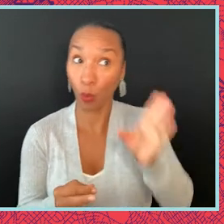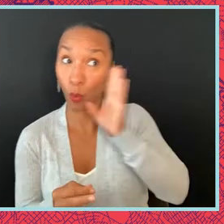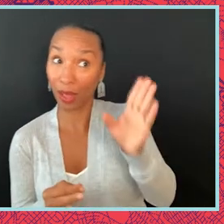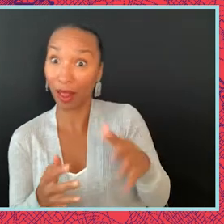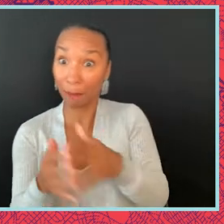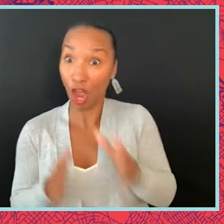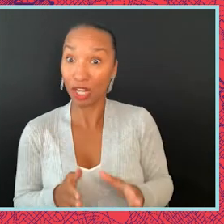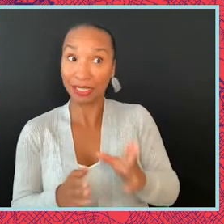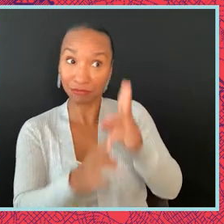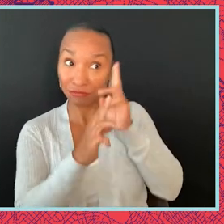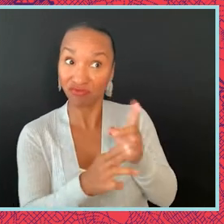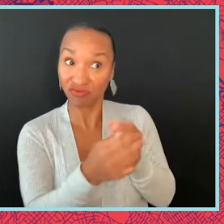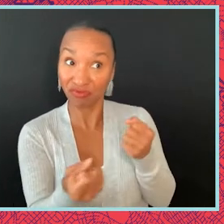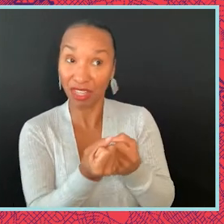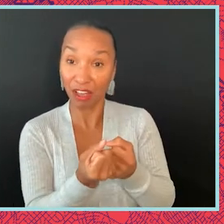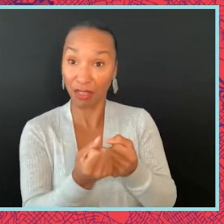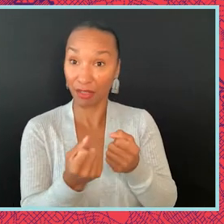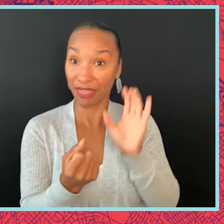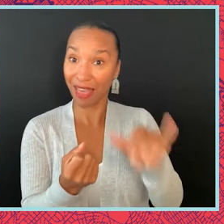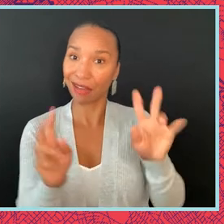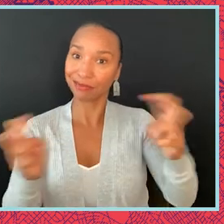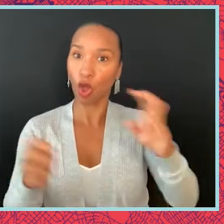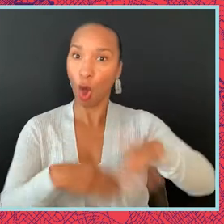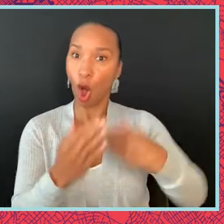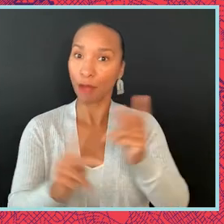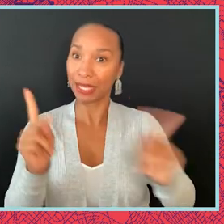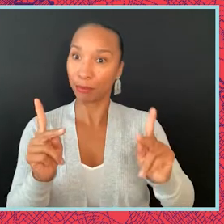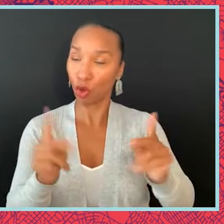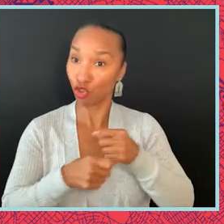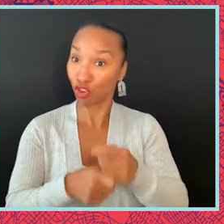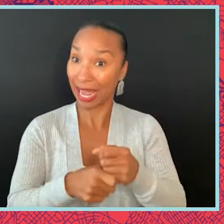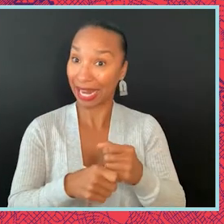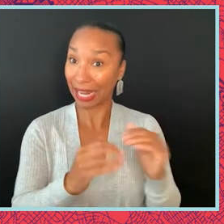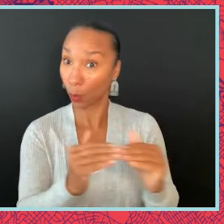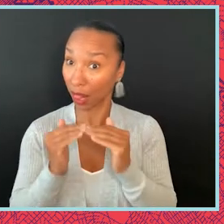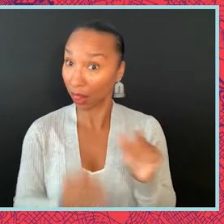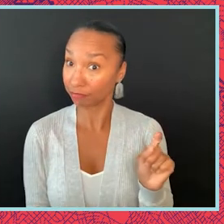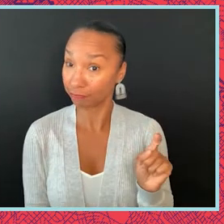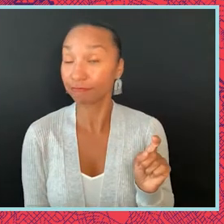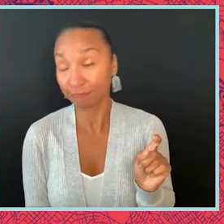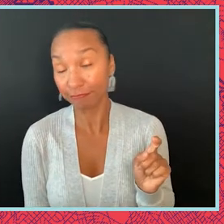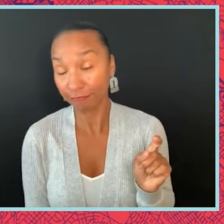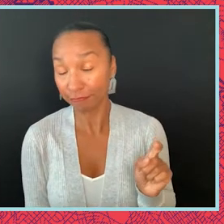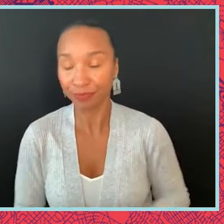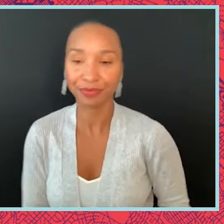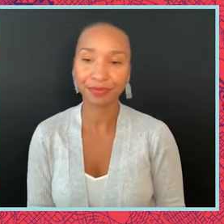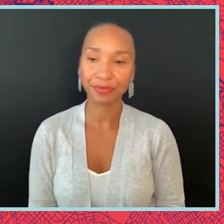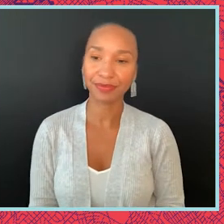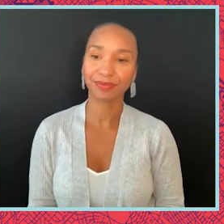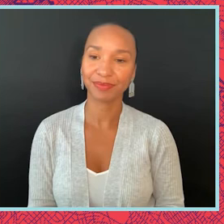created equal? And it's, you know, it's really that simple and clear. Well, and Professor Musgrove, I want